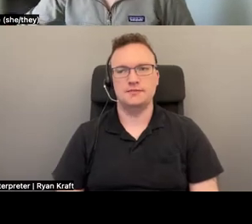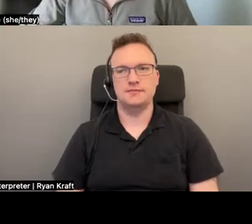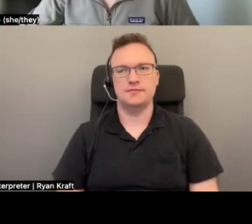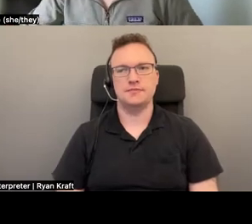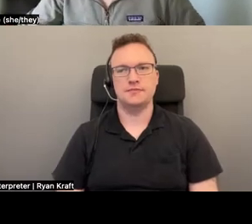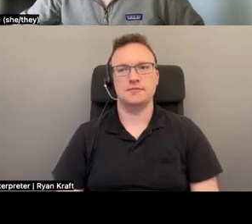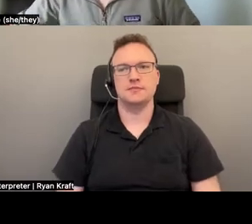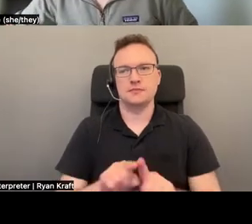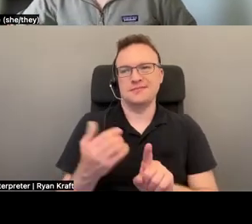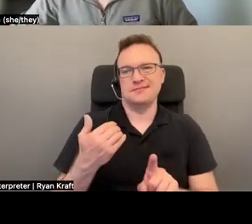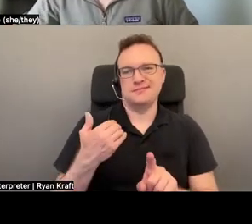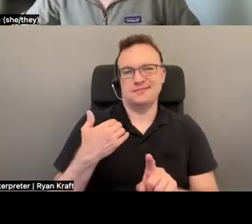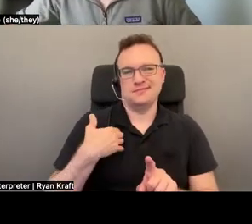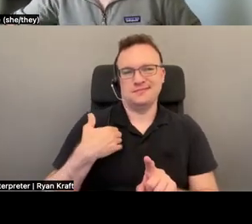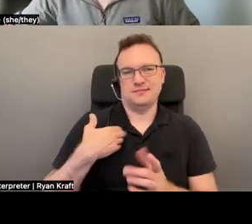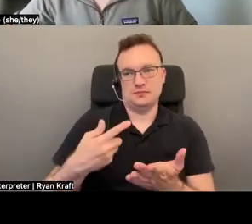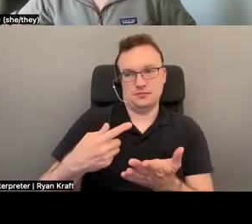As it was